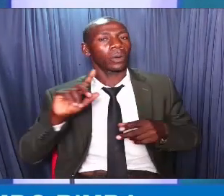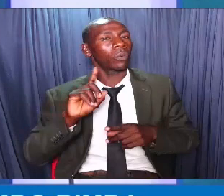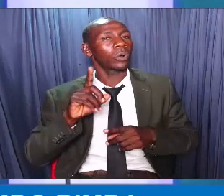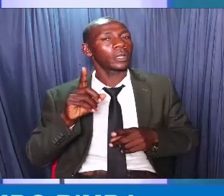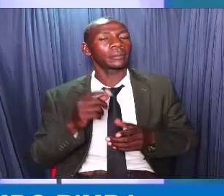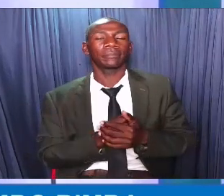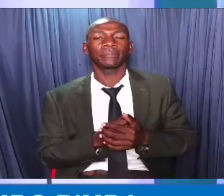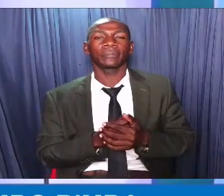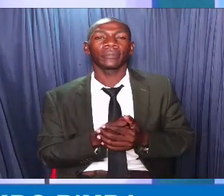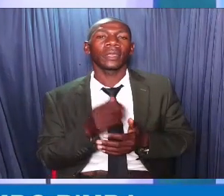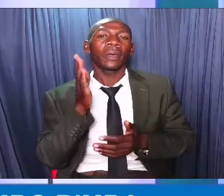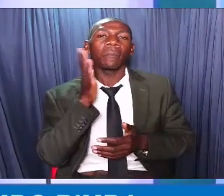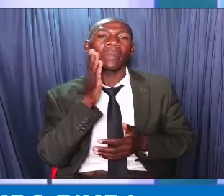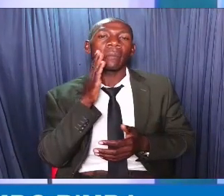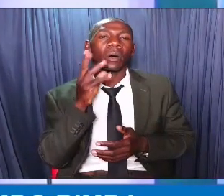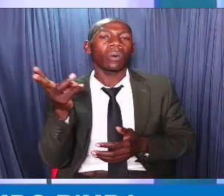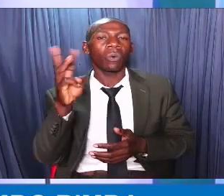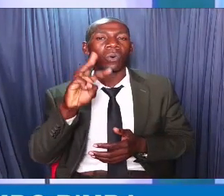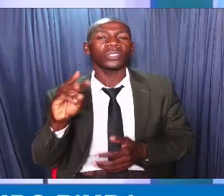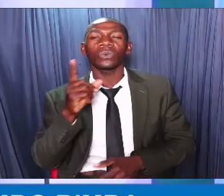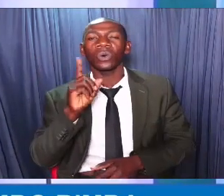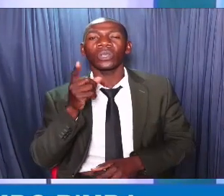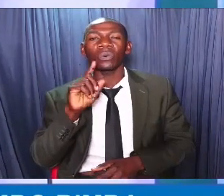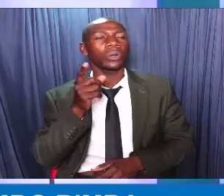warn you say leave me alone. Mama ni mtu mkali ananionya onya